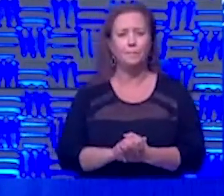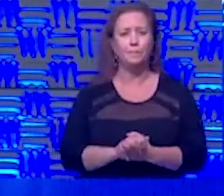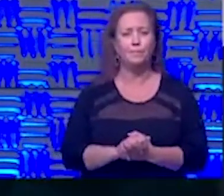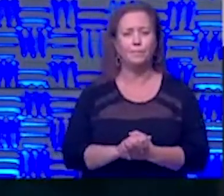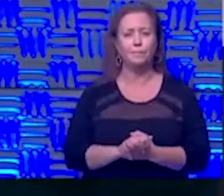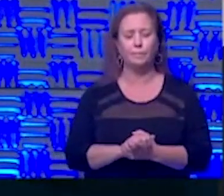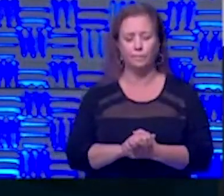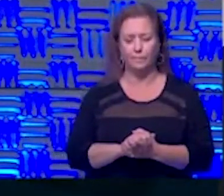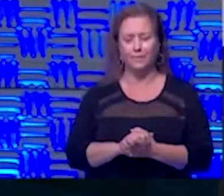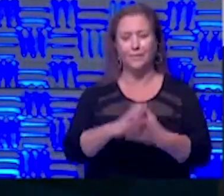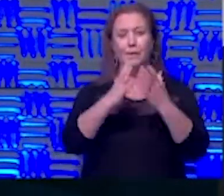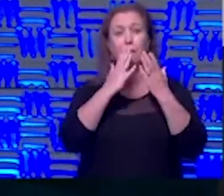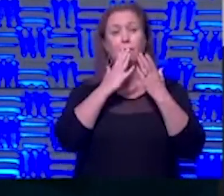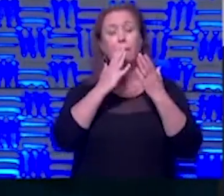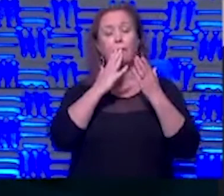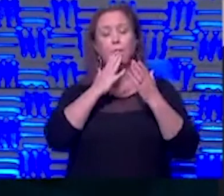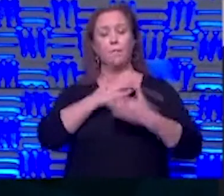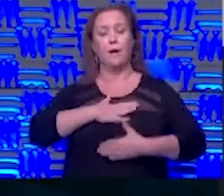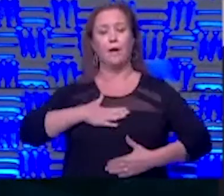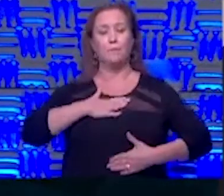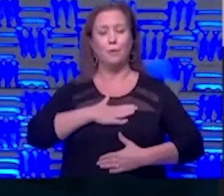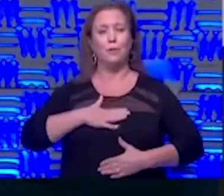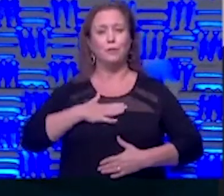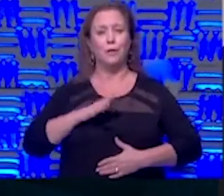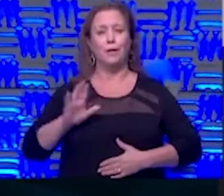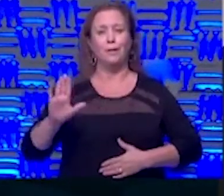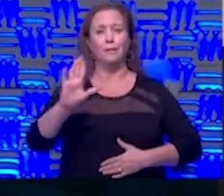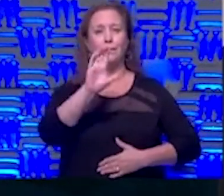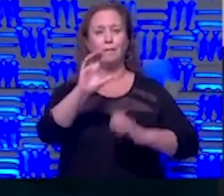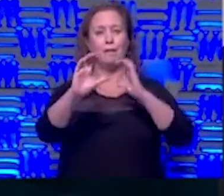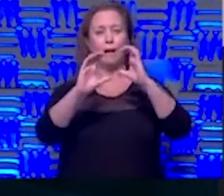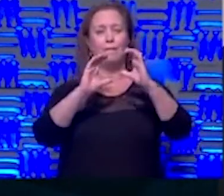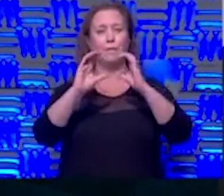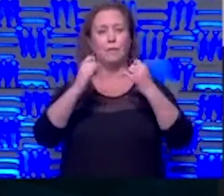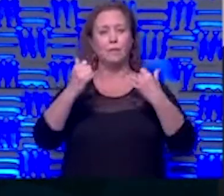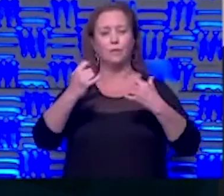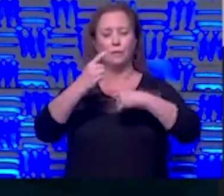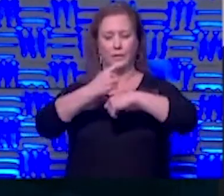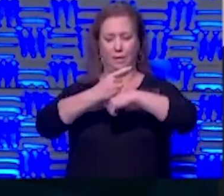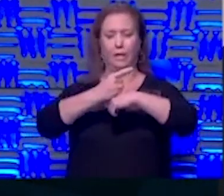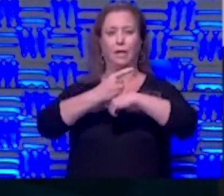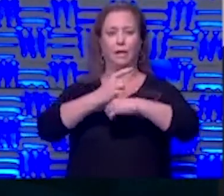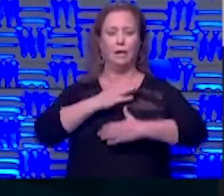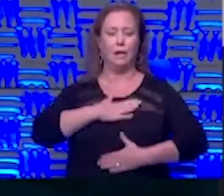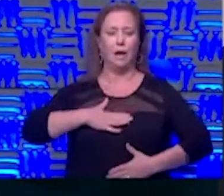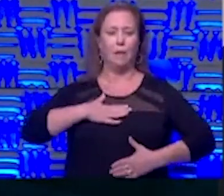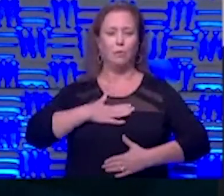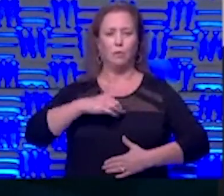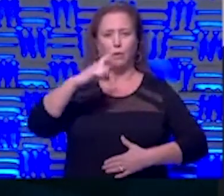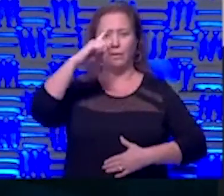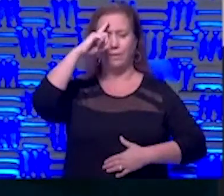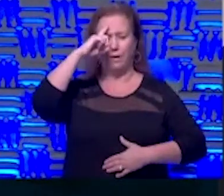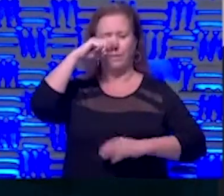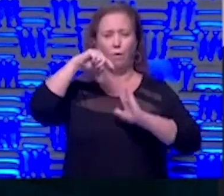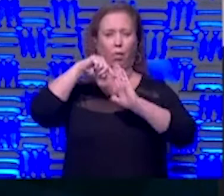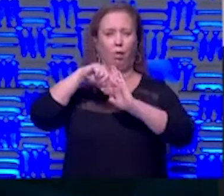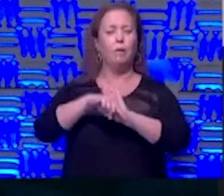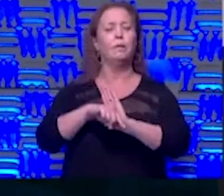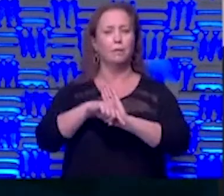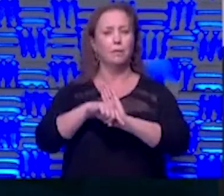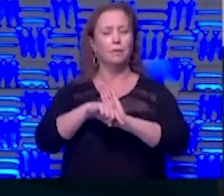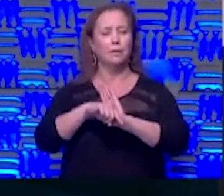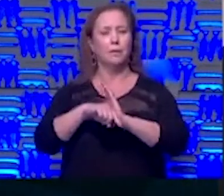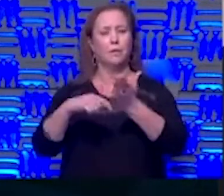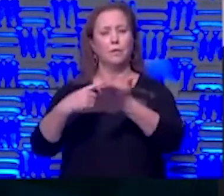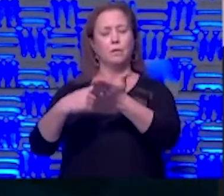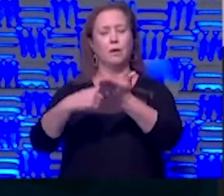Well, I thank you. I really appreciate the conversation, and I appreciate the thoughtful depth that you've gone into